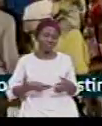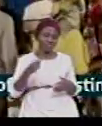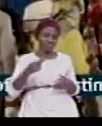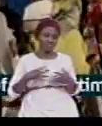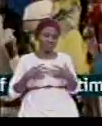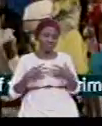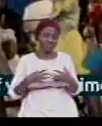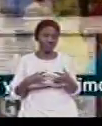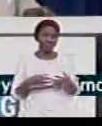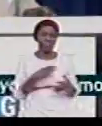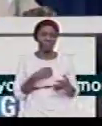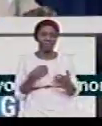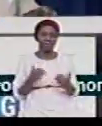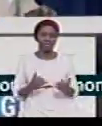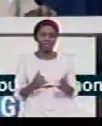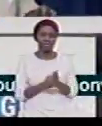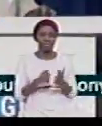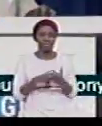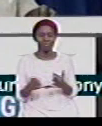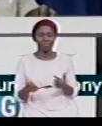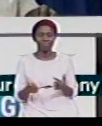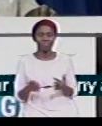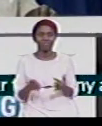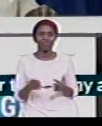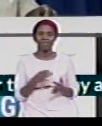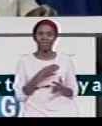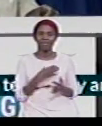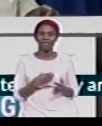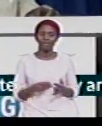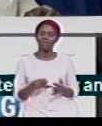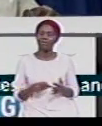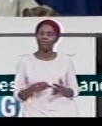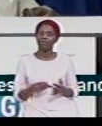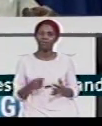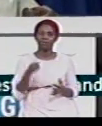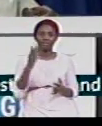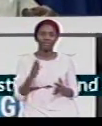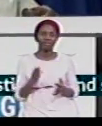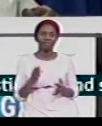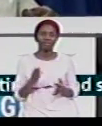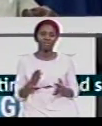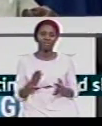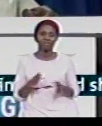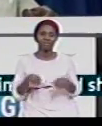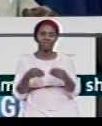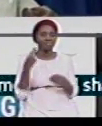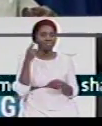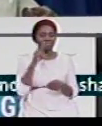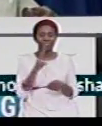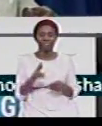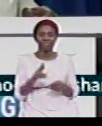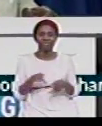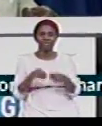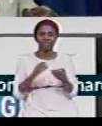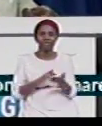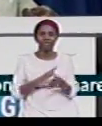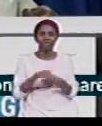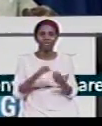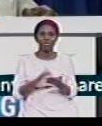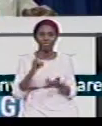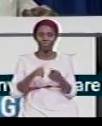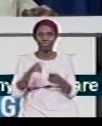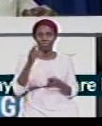And miraculously, the Lord supplied that blood for her. We give all glory to God in Jesus' name. Amen.